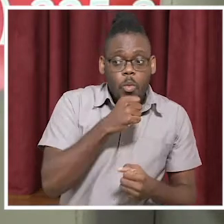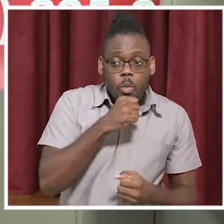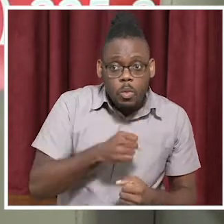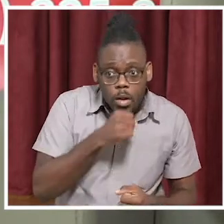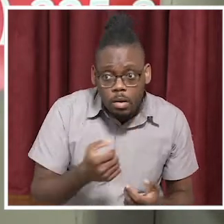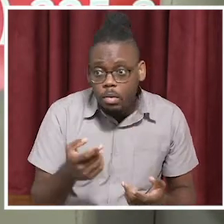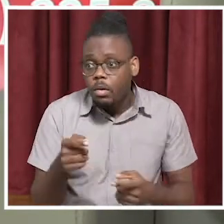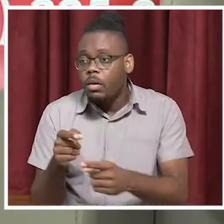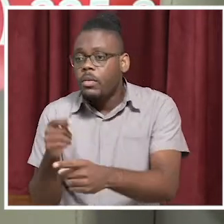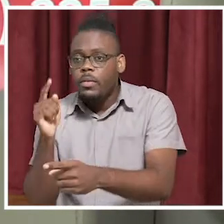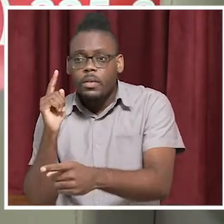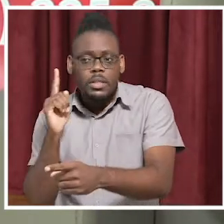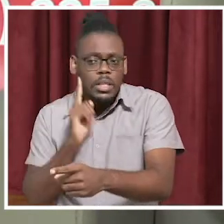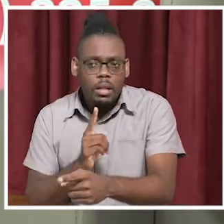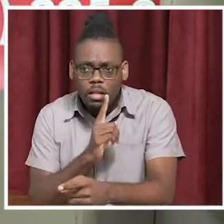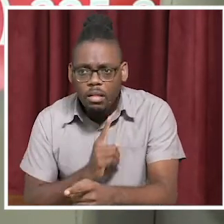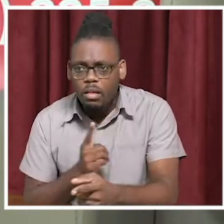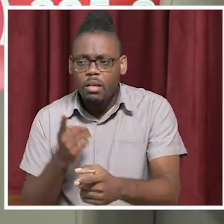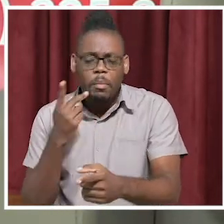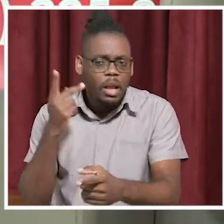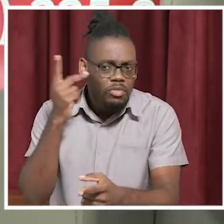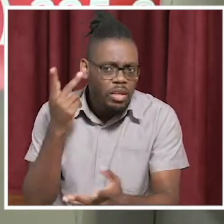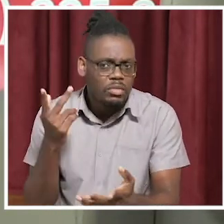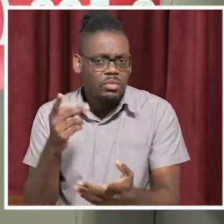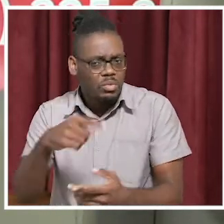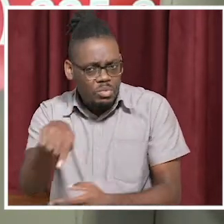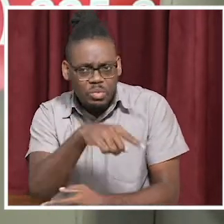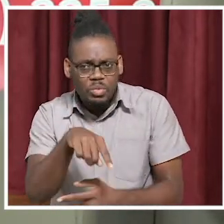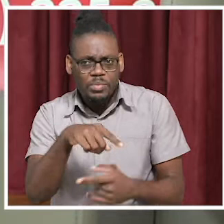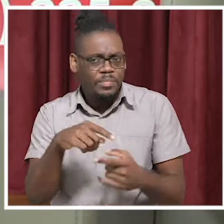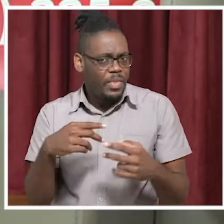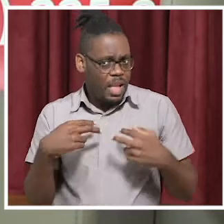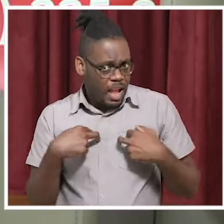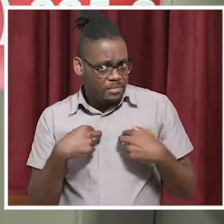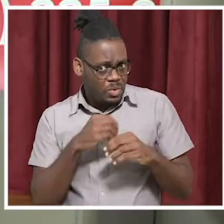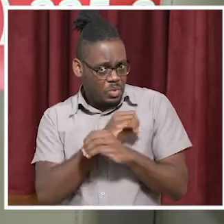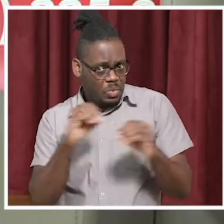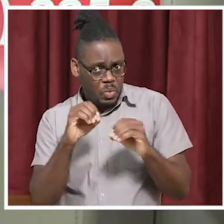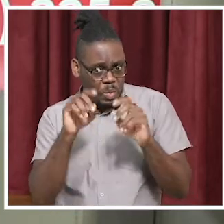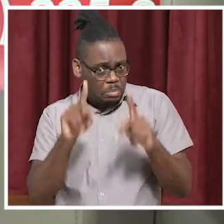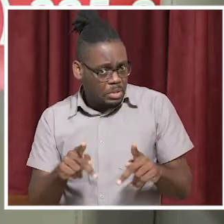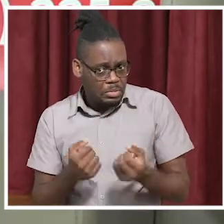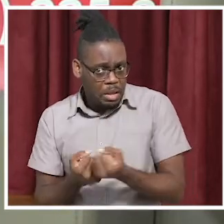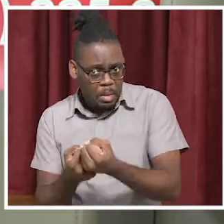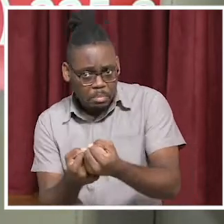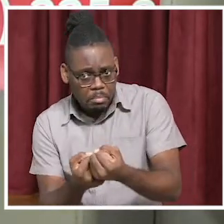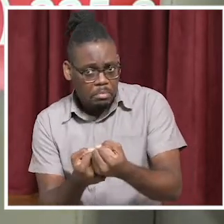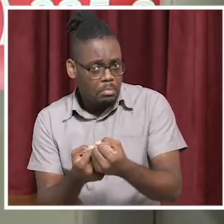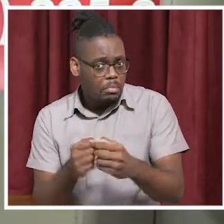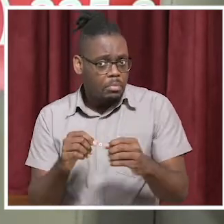less fortunate, and we try to bring a sense of relief and improve their living conditions through our grant